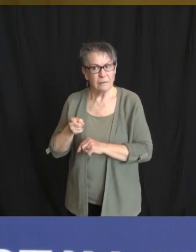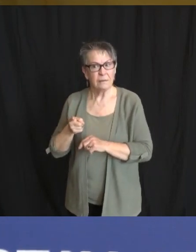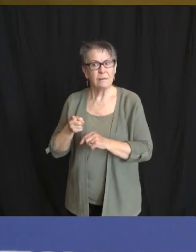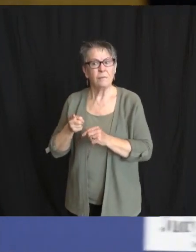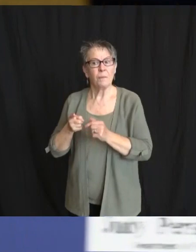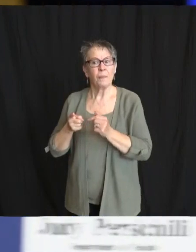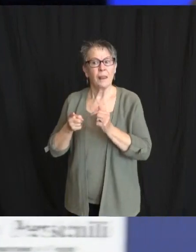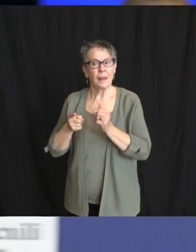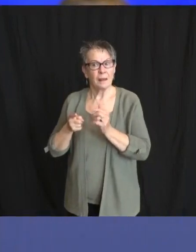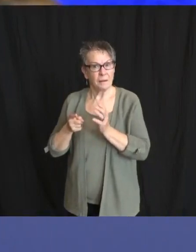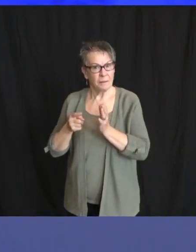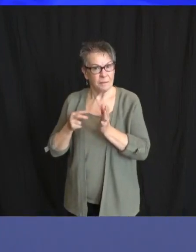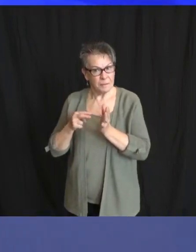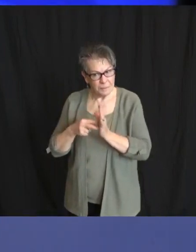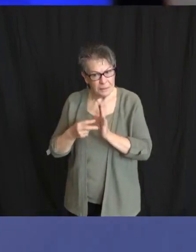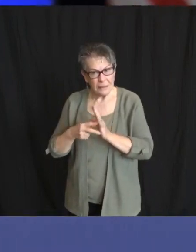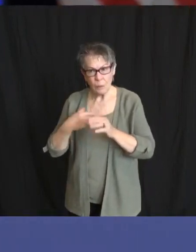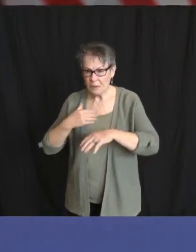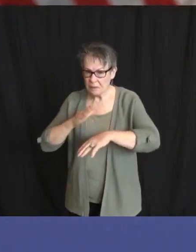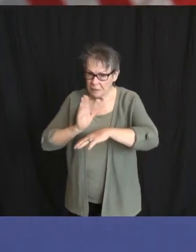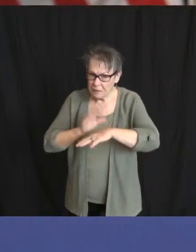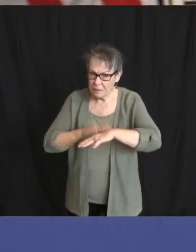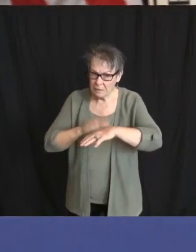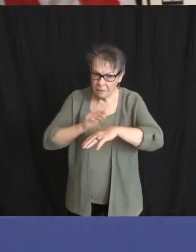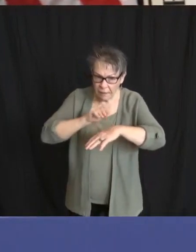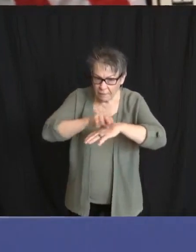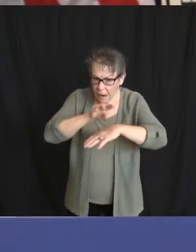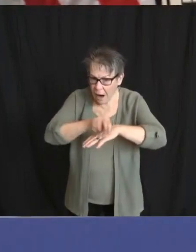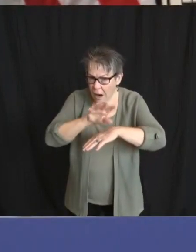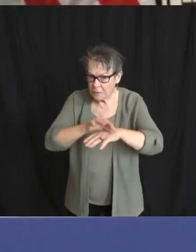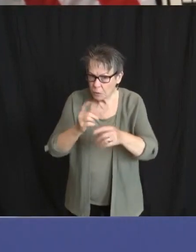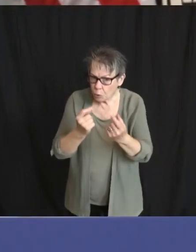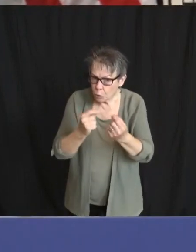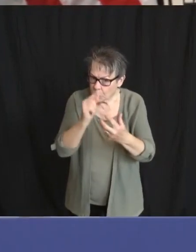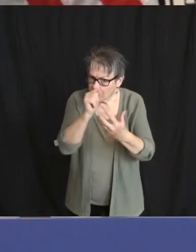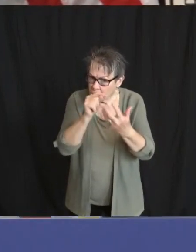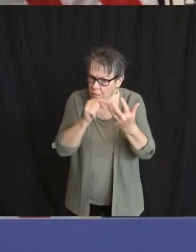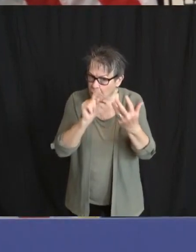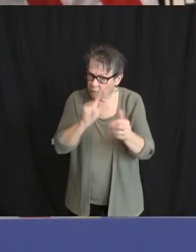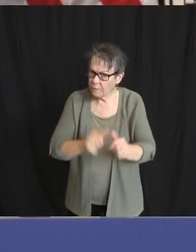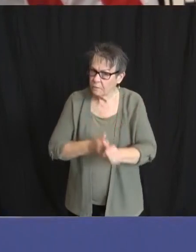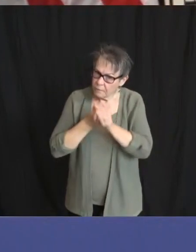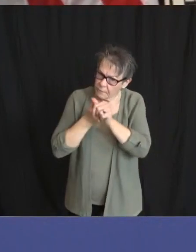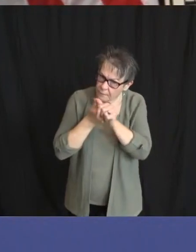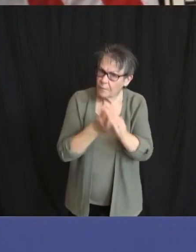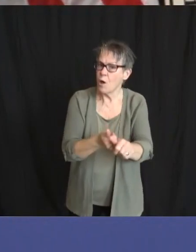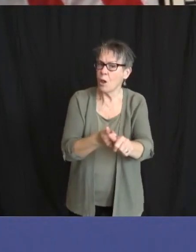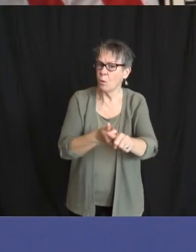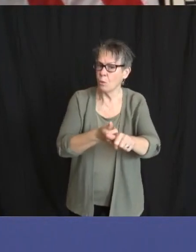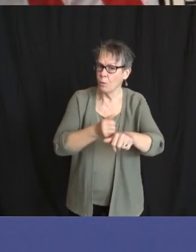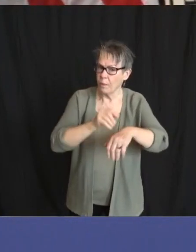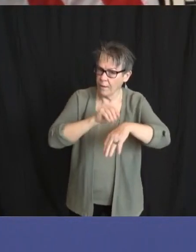Matt, you answered the question on testing in among corrections, right? Thank you. Thanks, Dustin. Sir, anything?